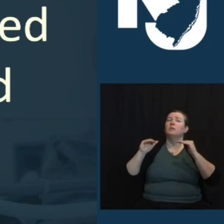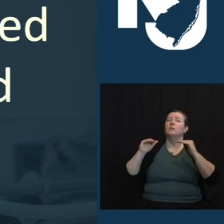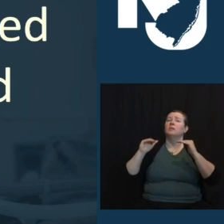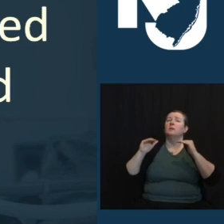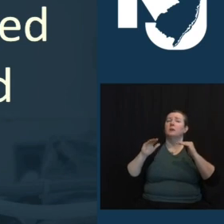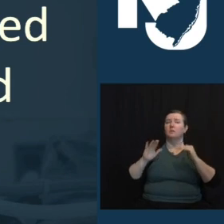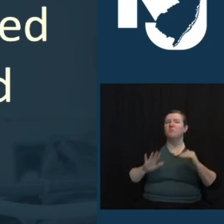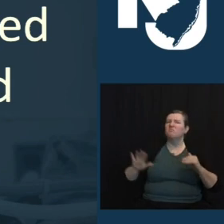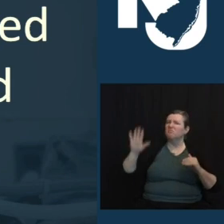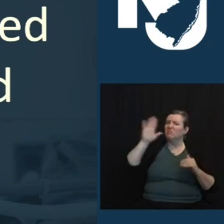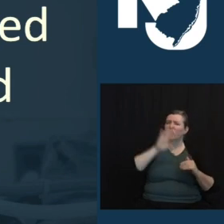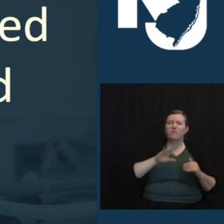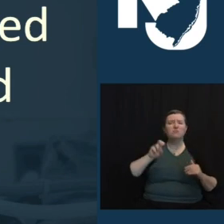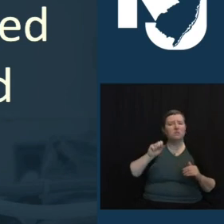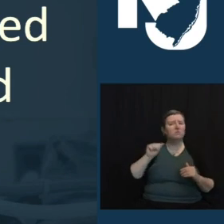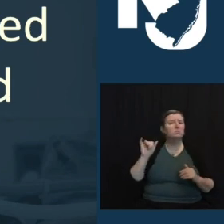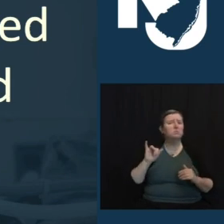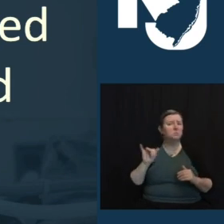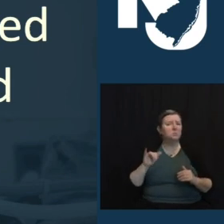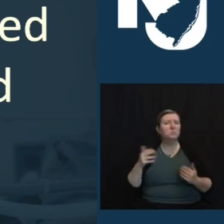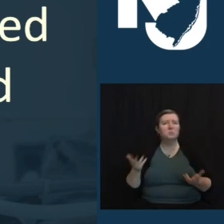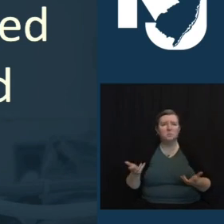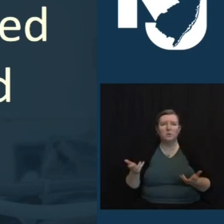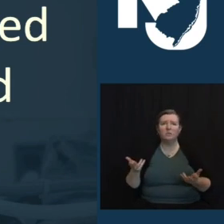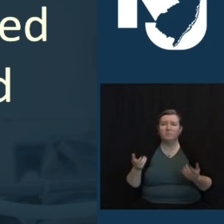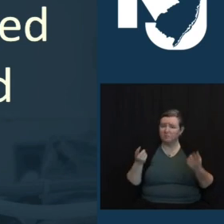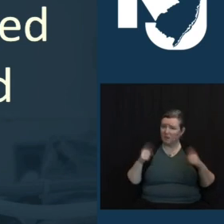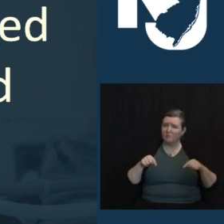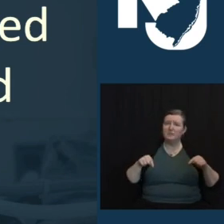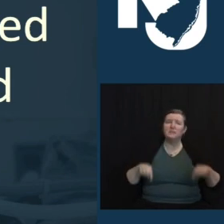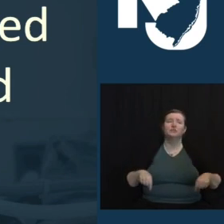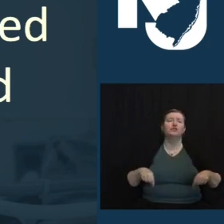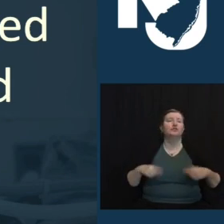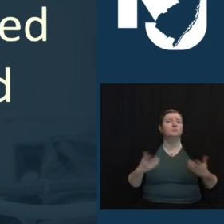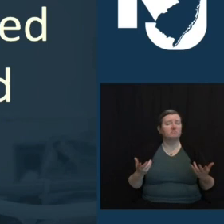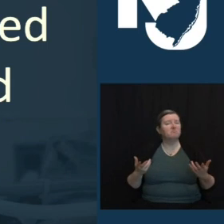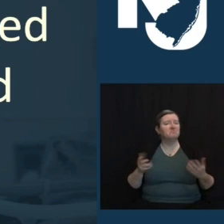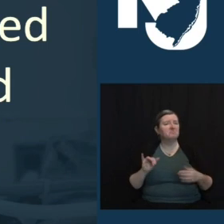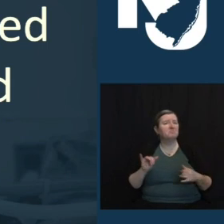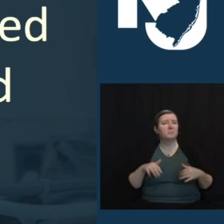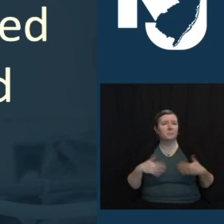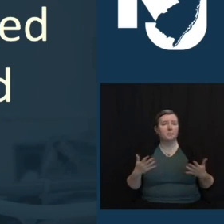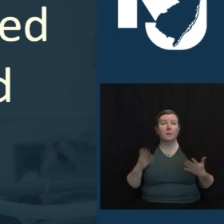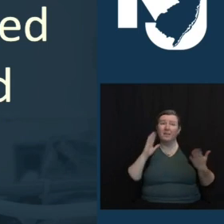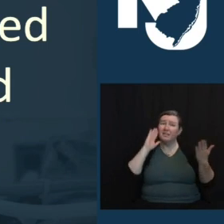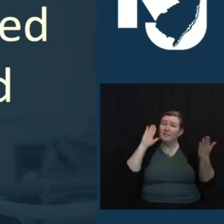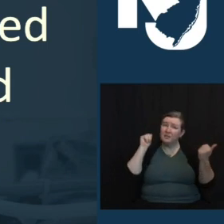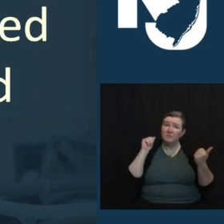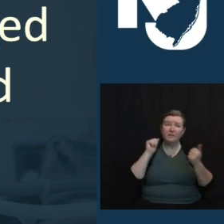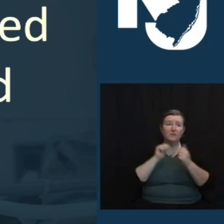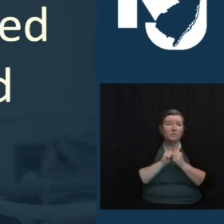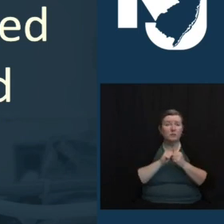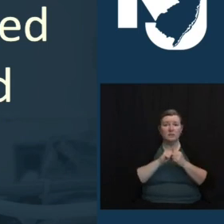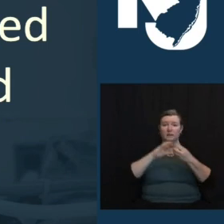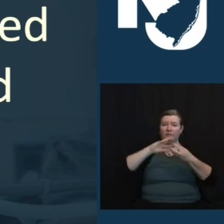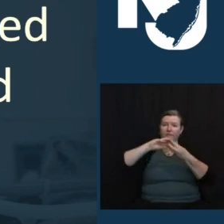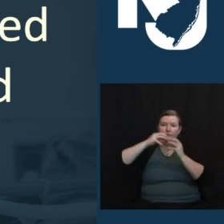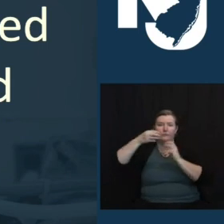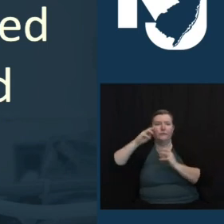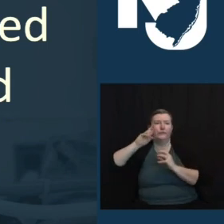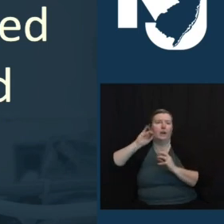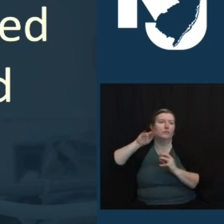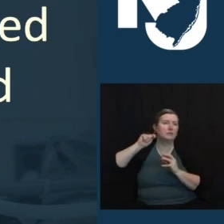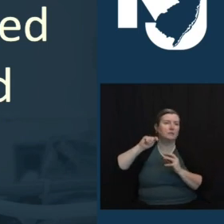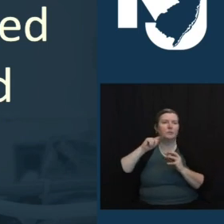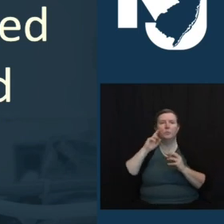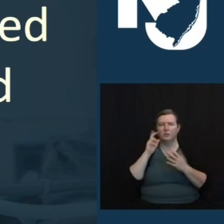Jersey, and we're living it. And so the hope is, with the variety of variants, and Judy will go through the variants in the state,